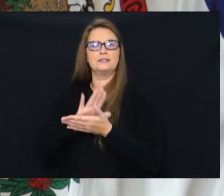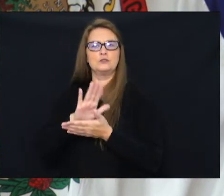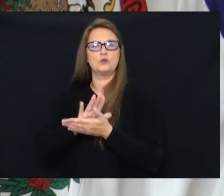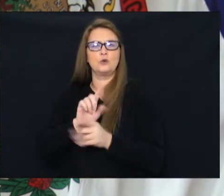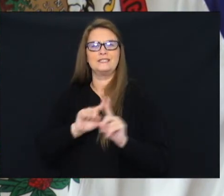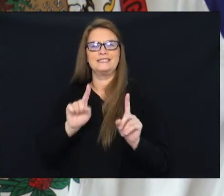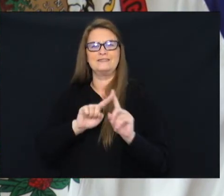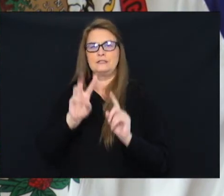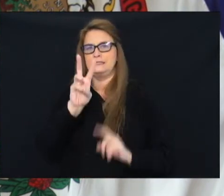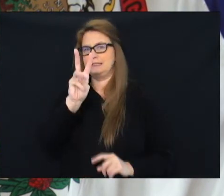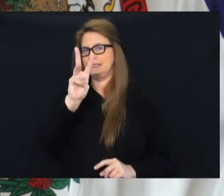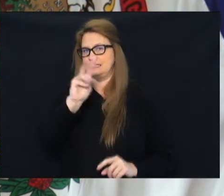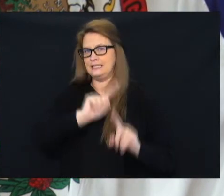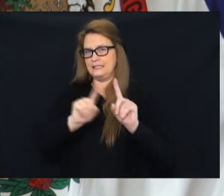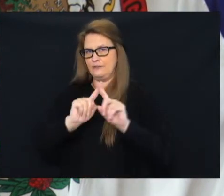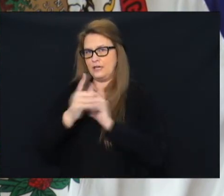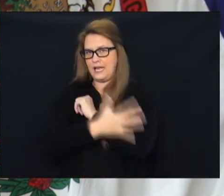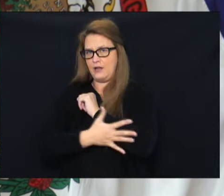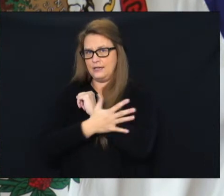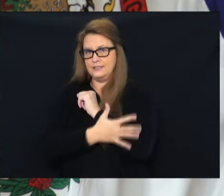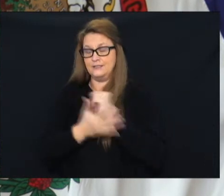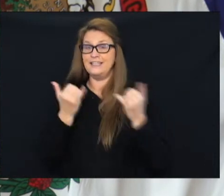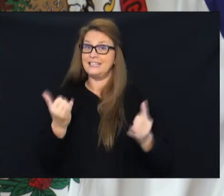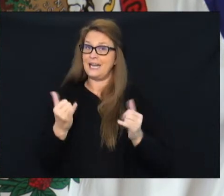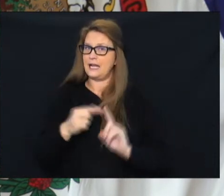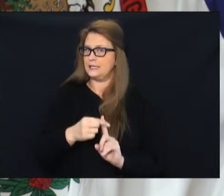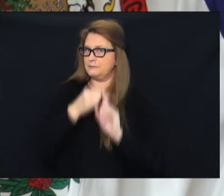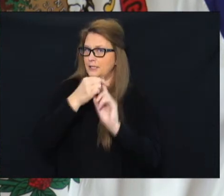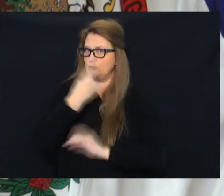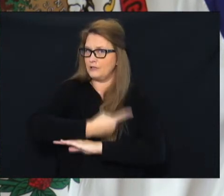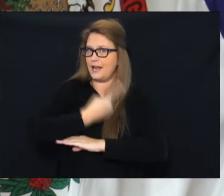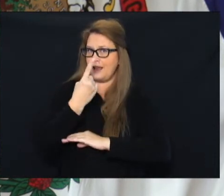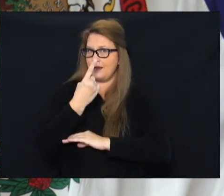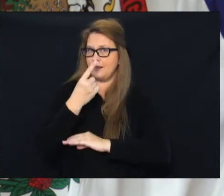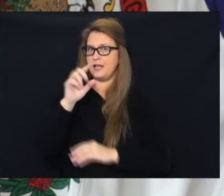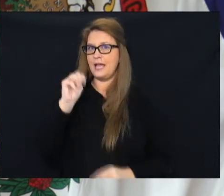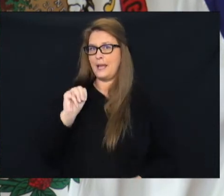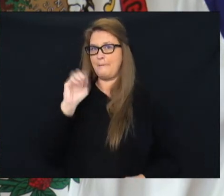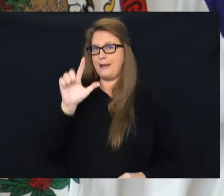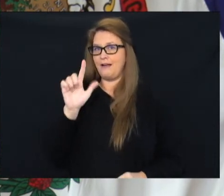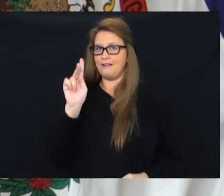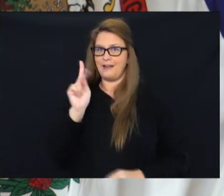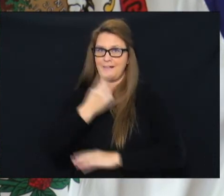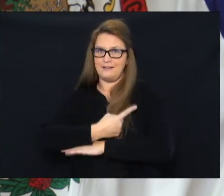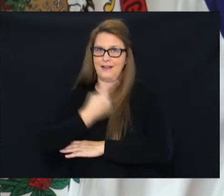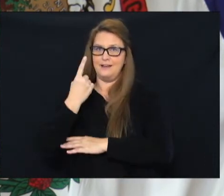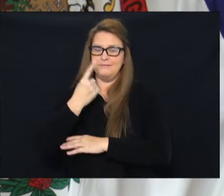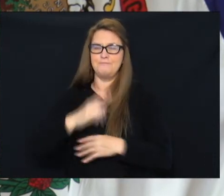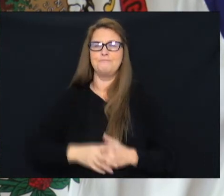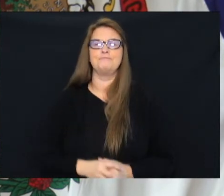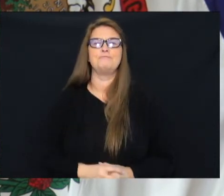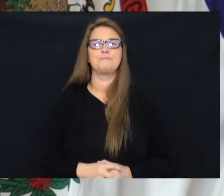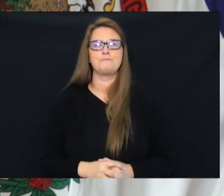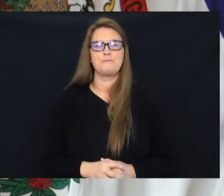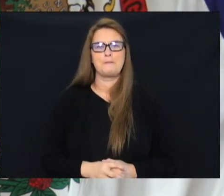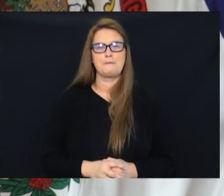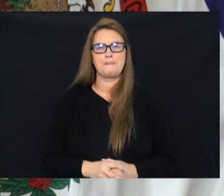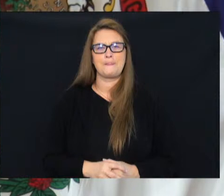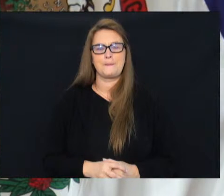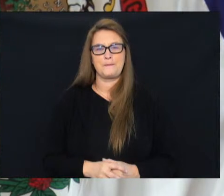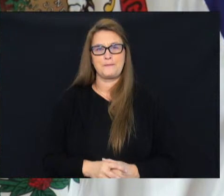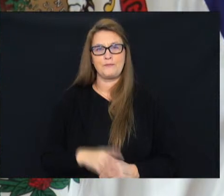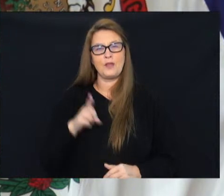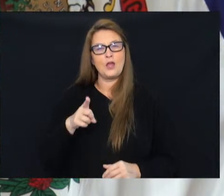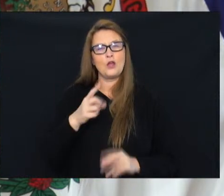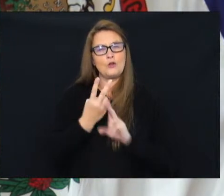counties. Today's a really special day, though. It's Martin Luther King Day. Now, if you just think about